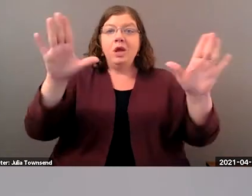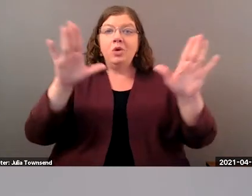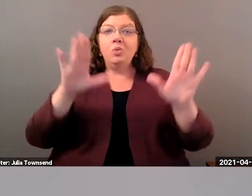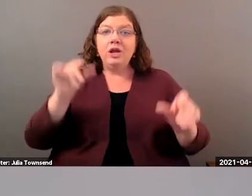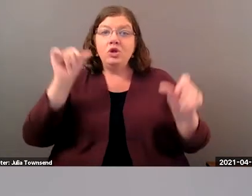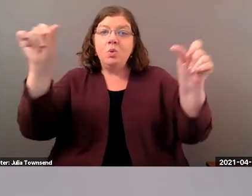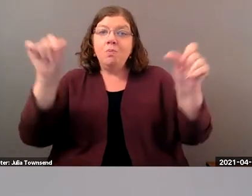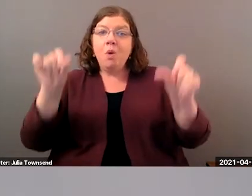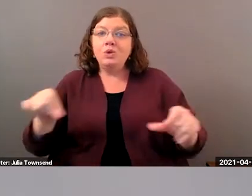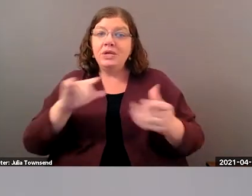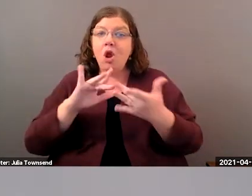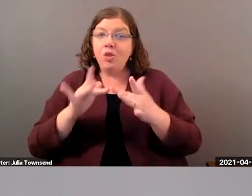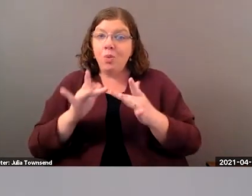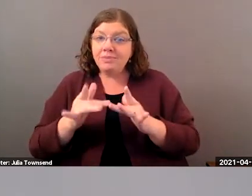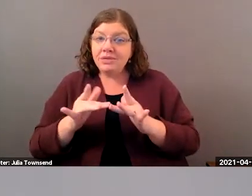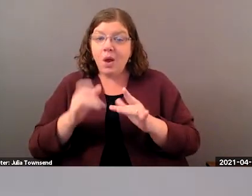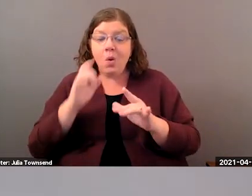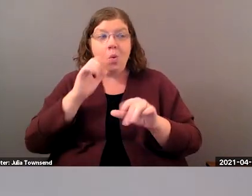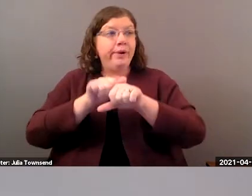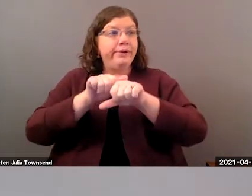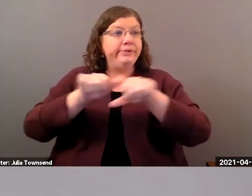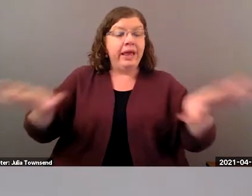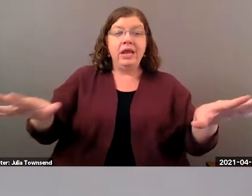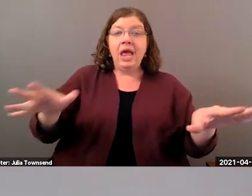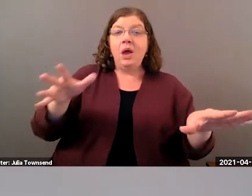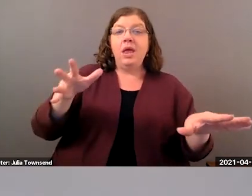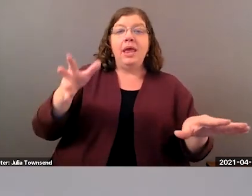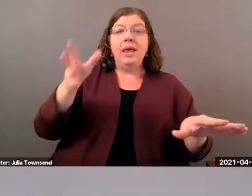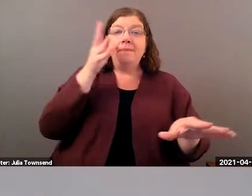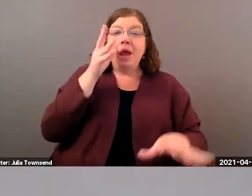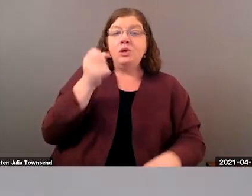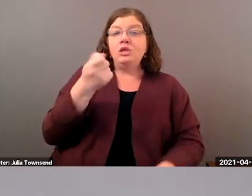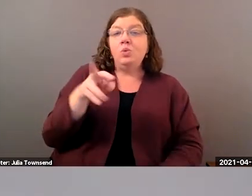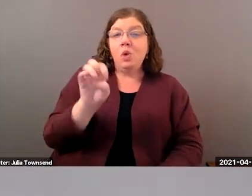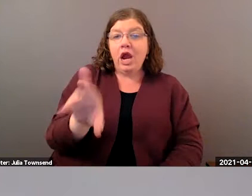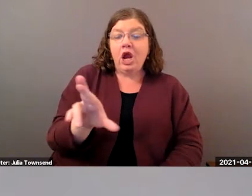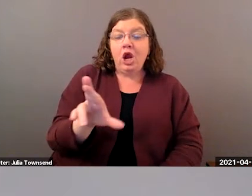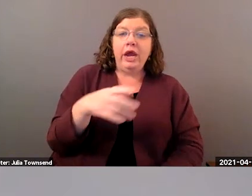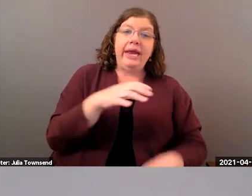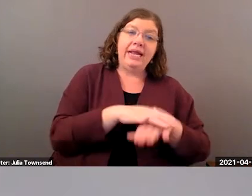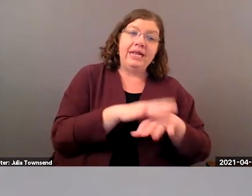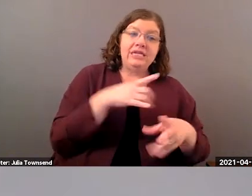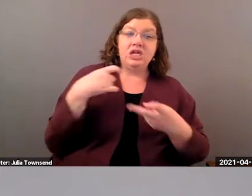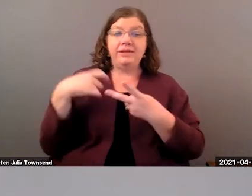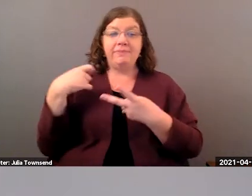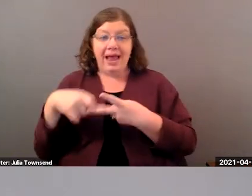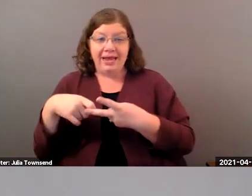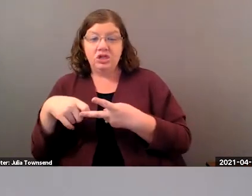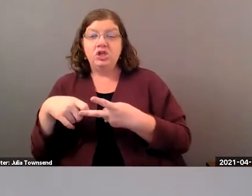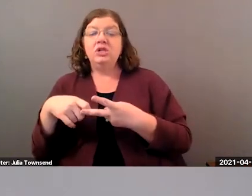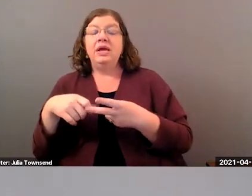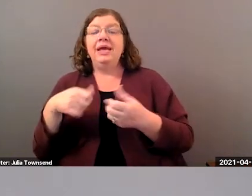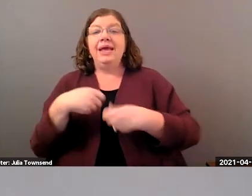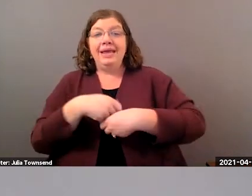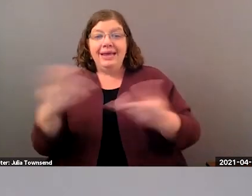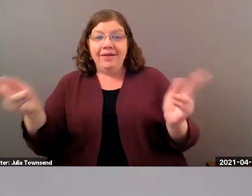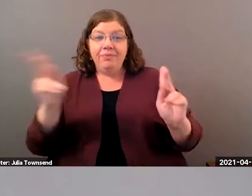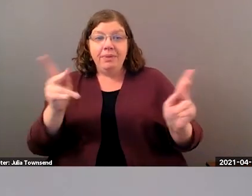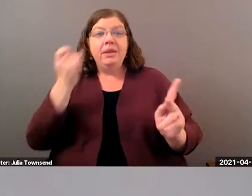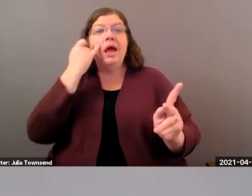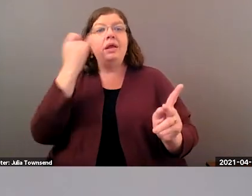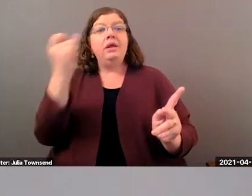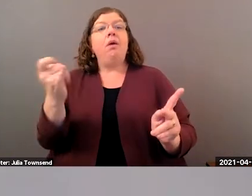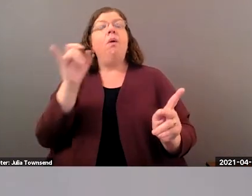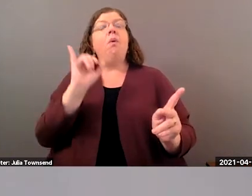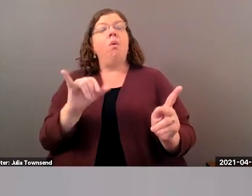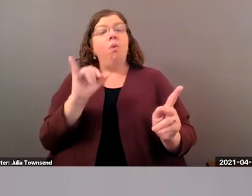on the website or send it out in Parent Square and in English and in Spanish, because it gives people the idea, it